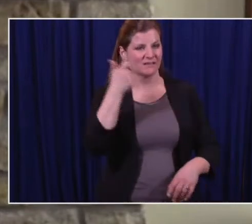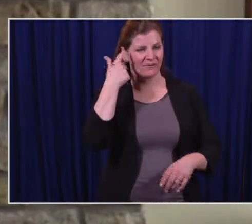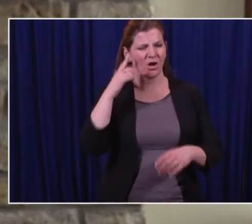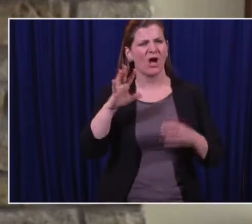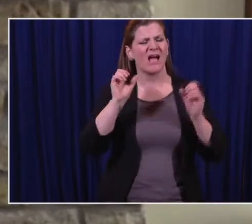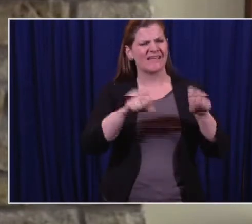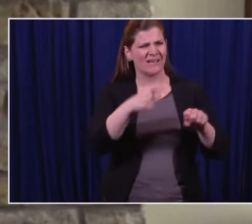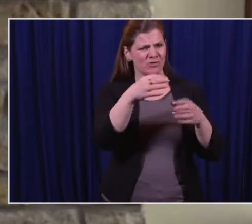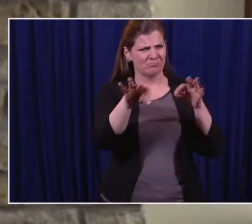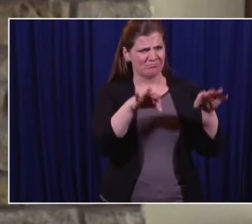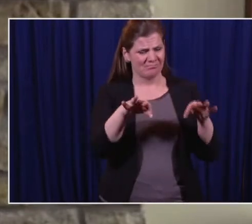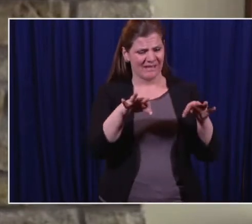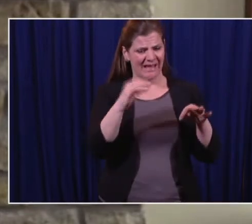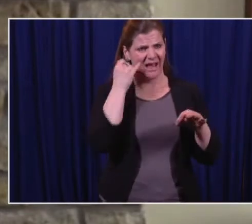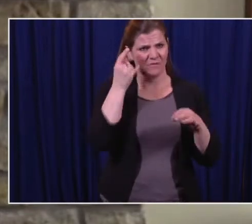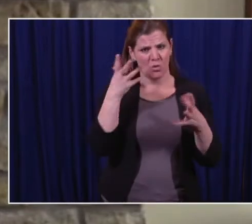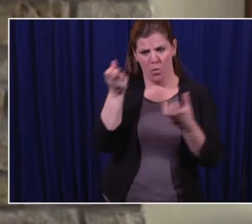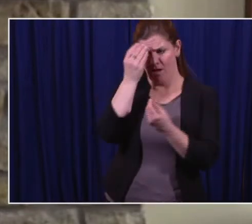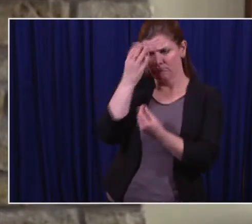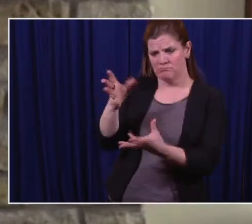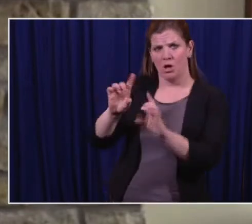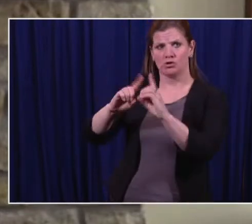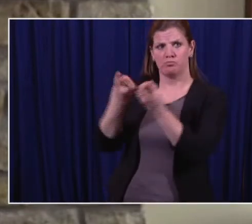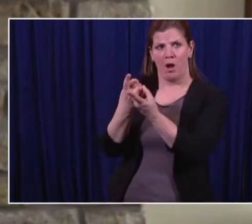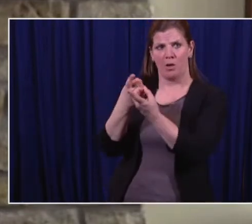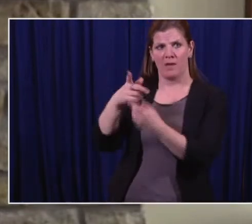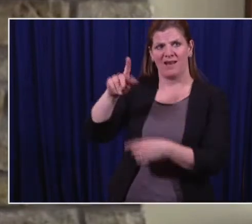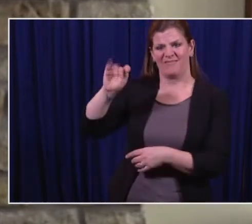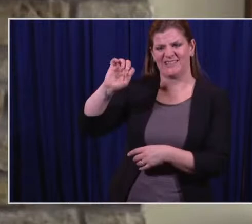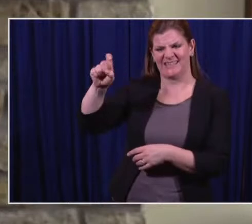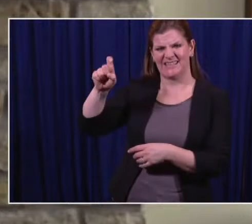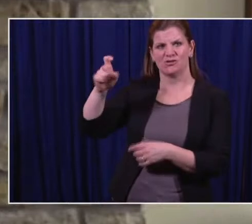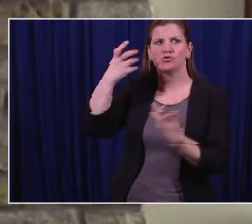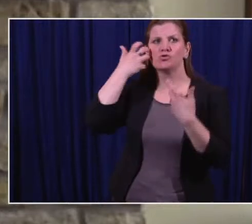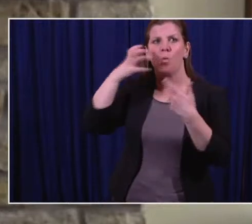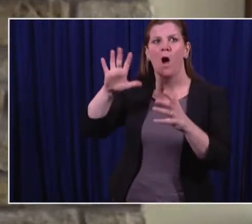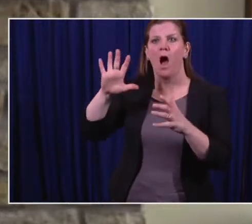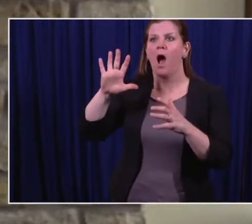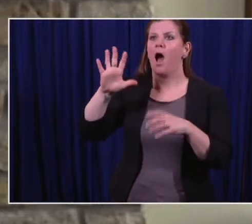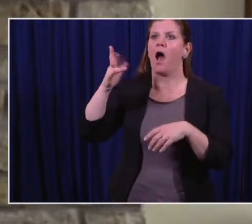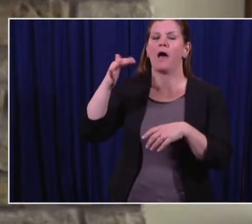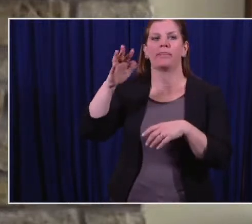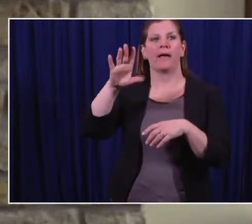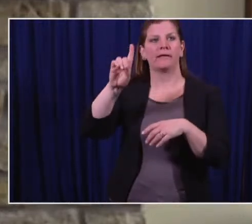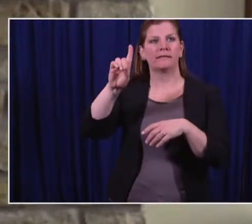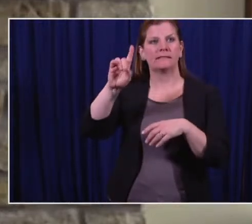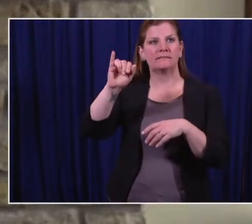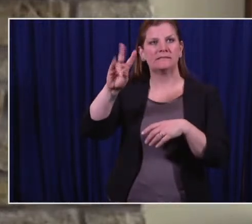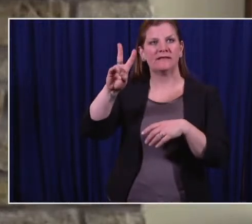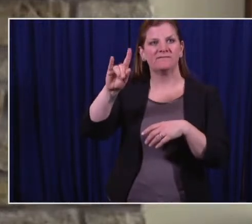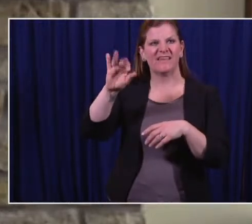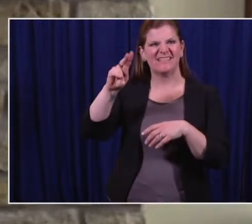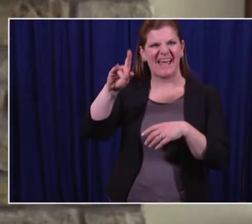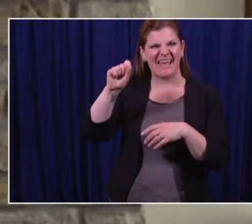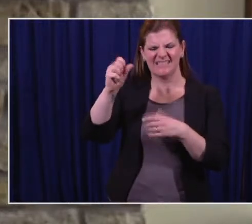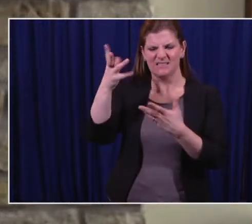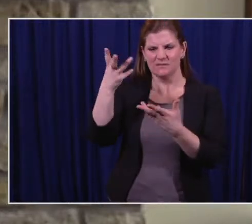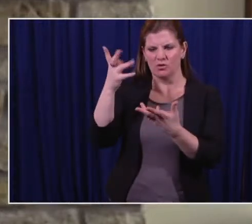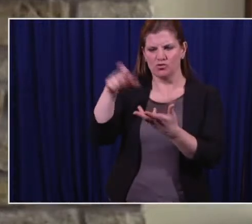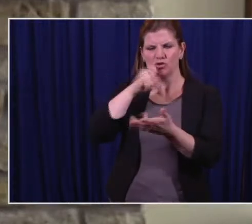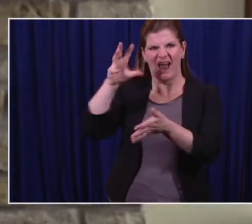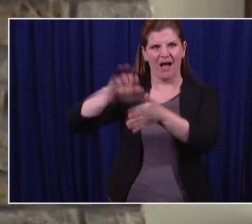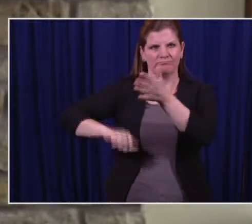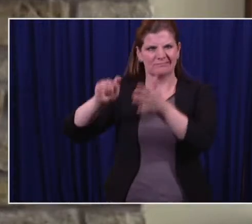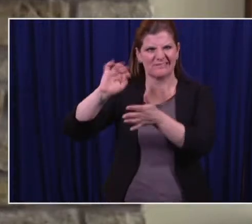to not subject the dividends from workers' compensation to get CAT tax this year? I reached out to your office a couple times